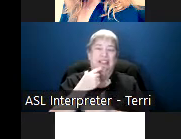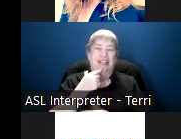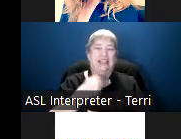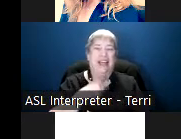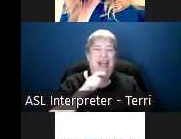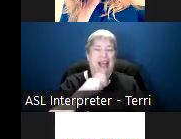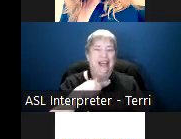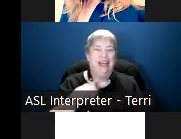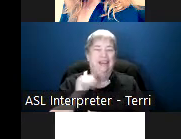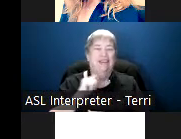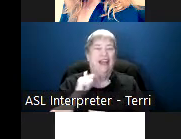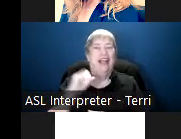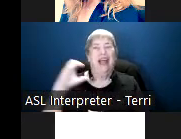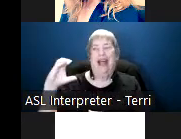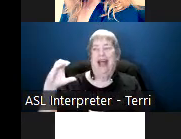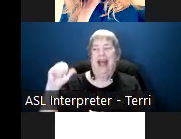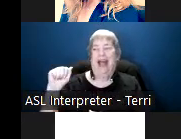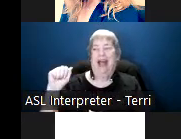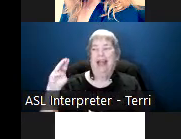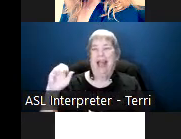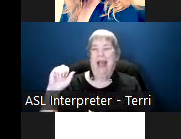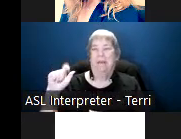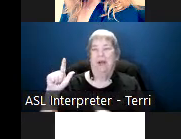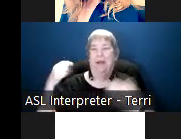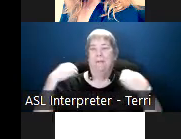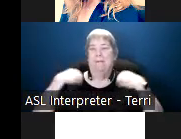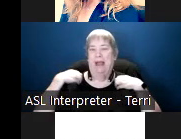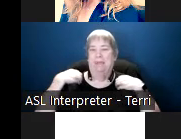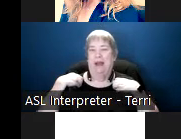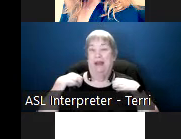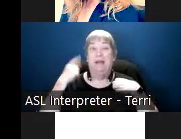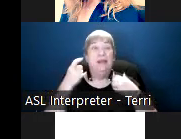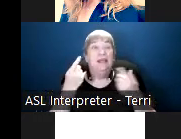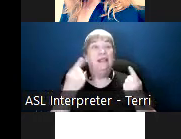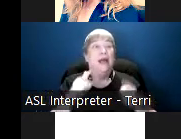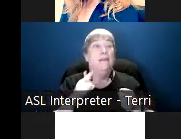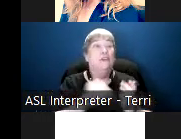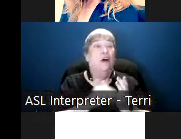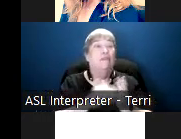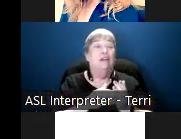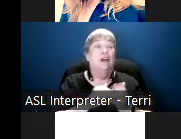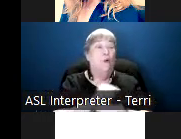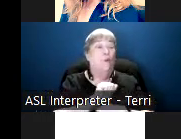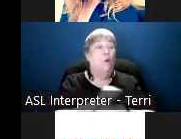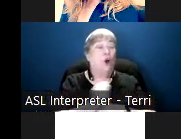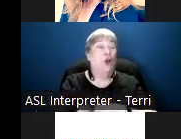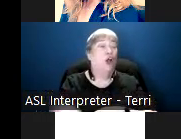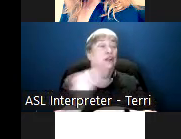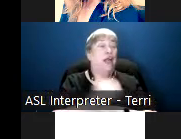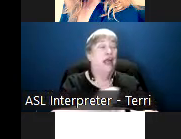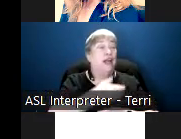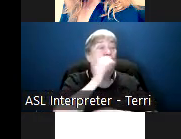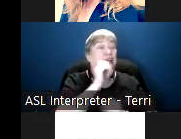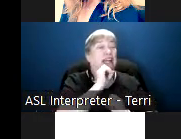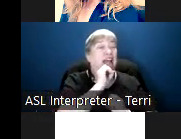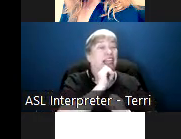like camel packs at work because that will happen to me. I won't drink anything all day long. And then I will be super dehydrated because I just haven't taken